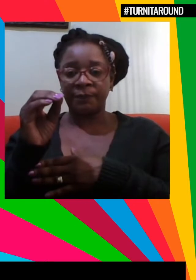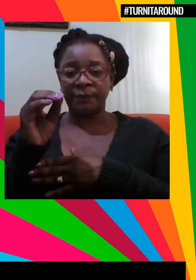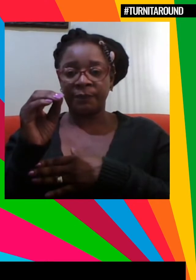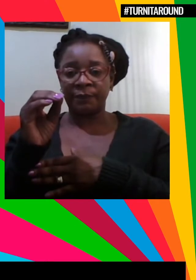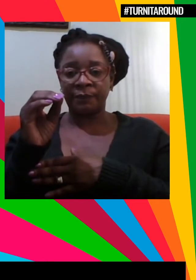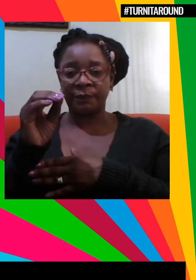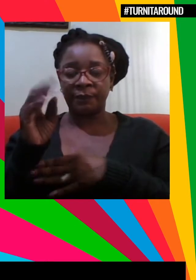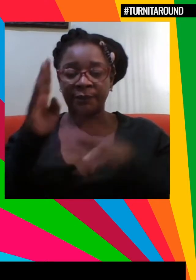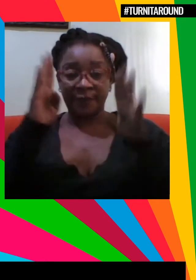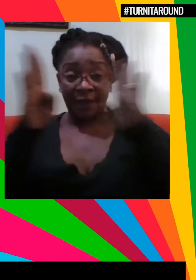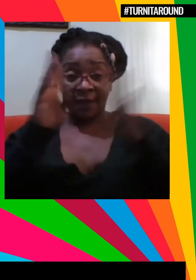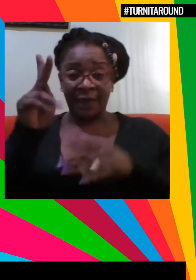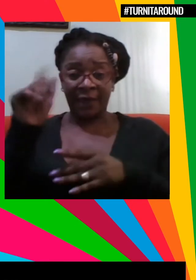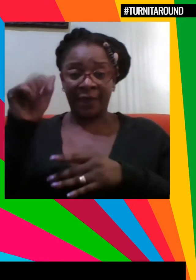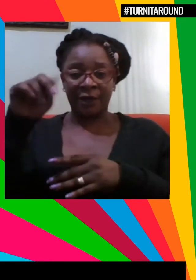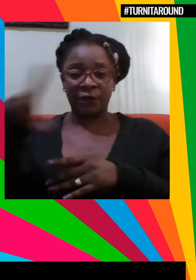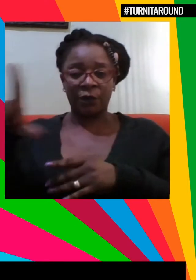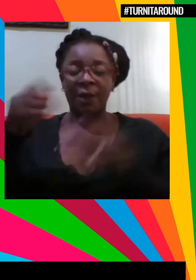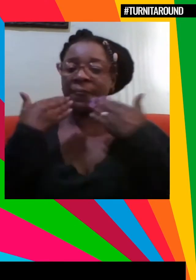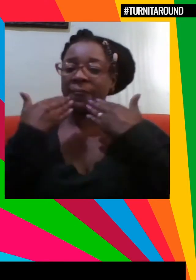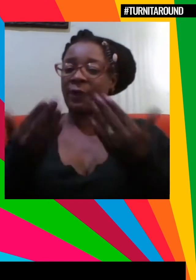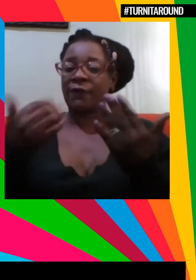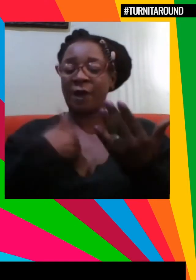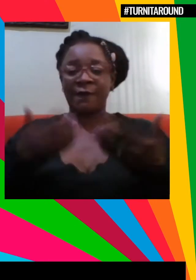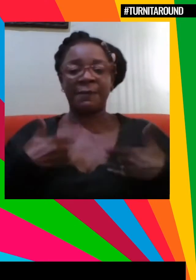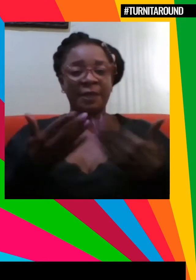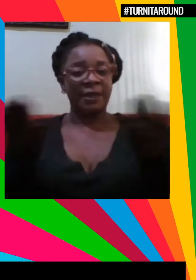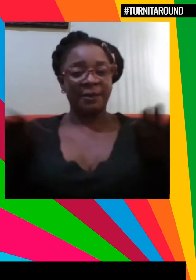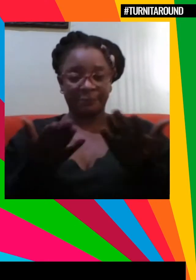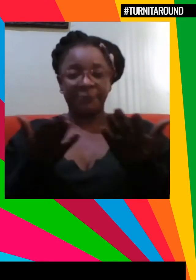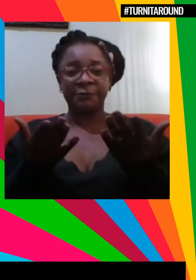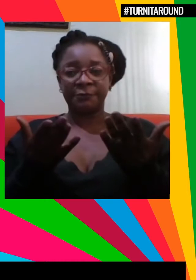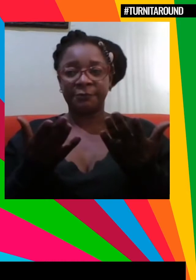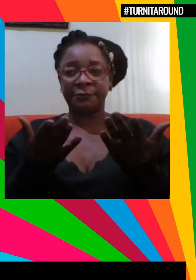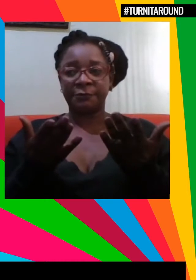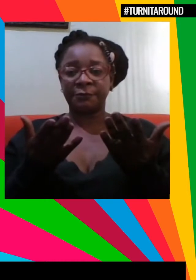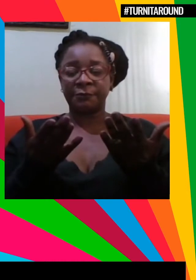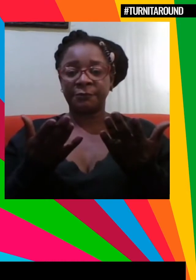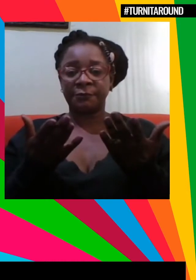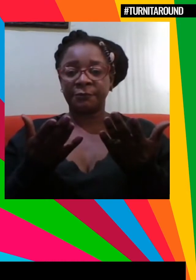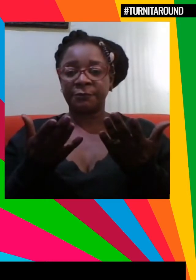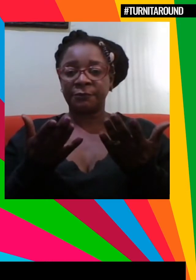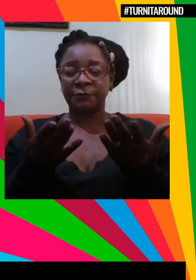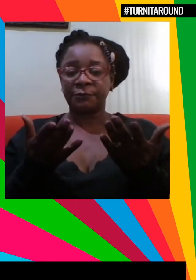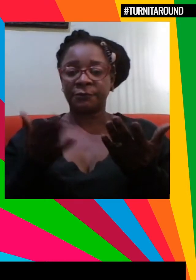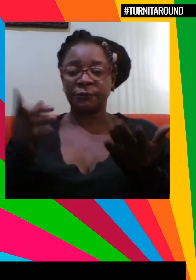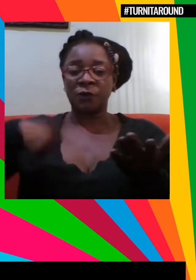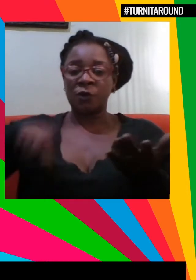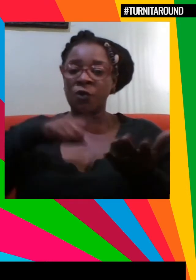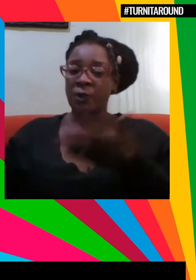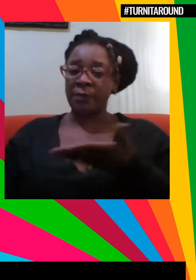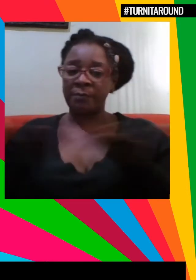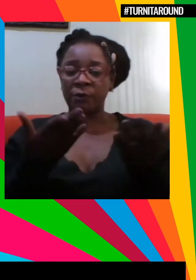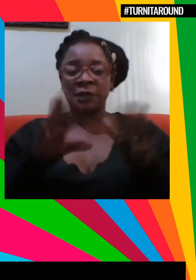Hi, Kendall. Thank you for having me in this platform. Absolutely. So we'd love to hear a bit about the vital role